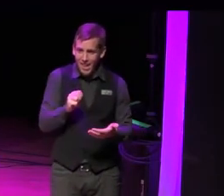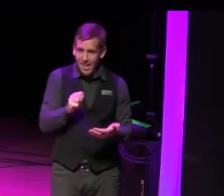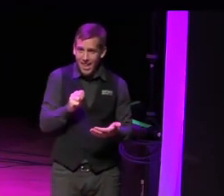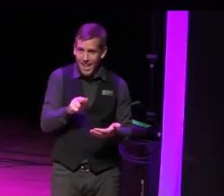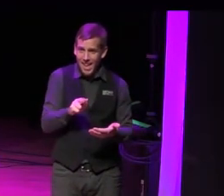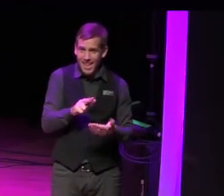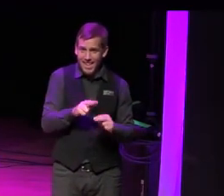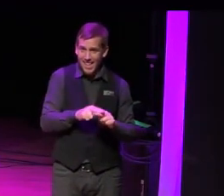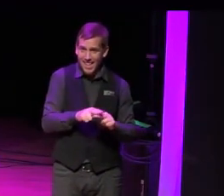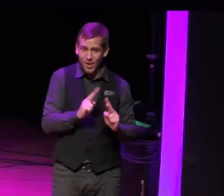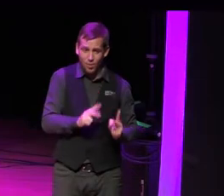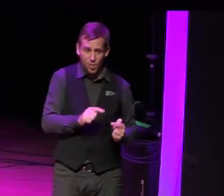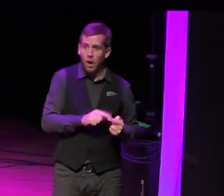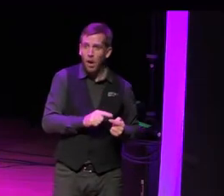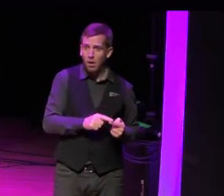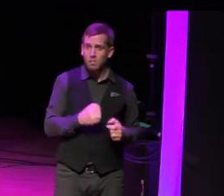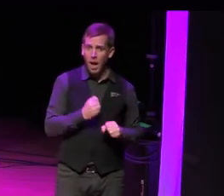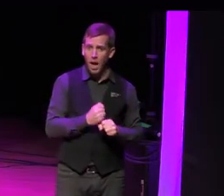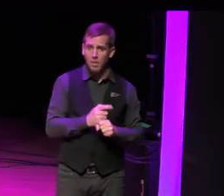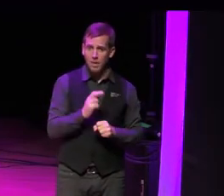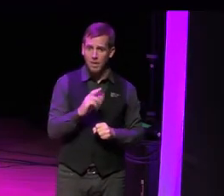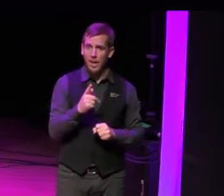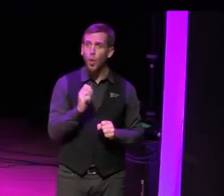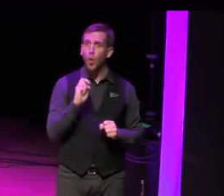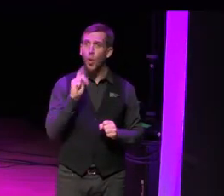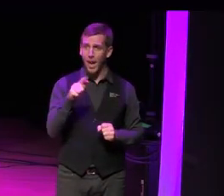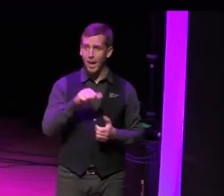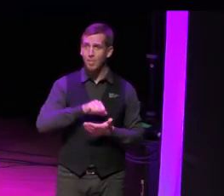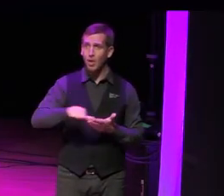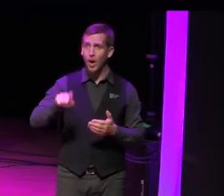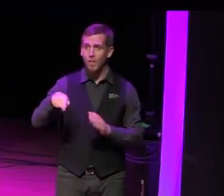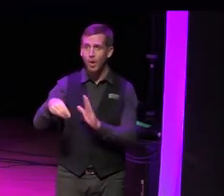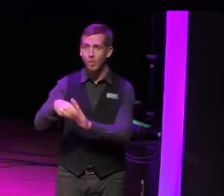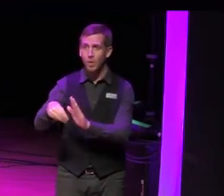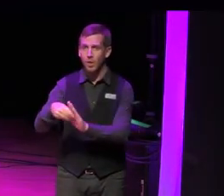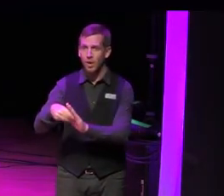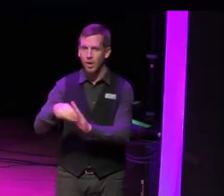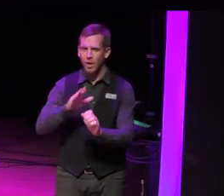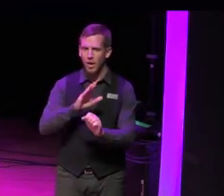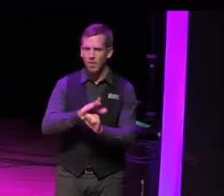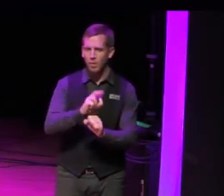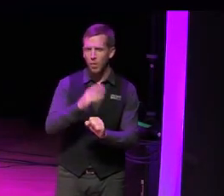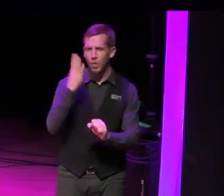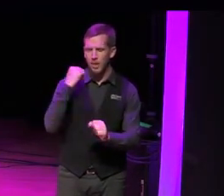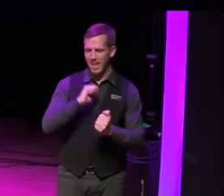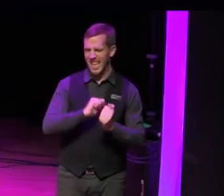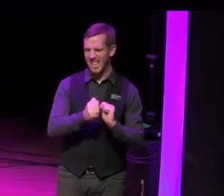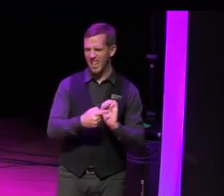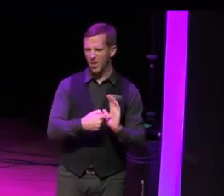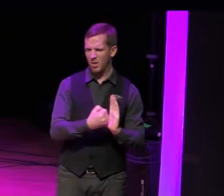work ethics. That was then changed some 10, 15 years ago in most of the, if not all of the Nordic